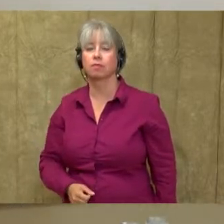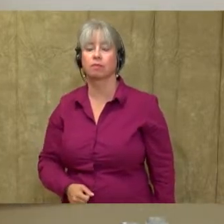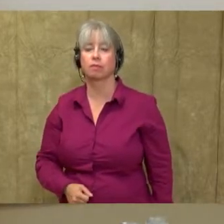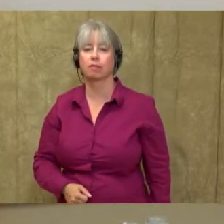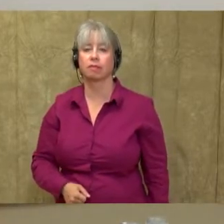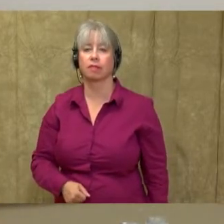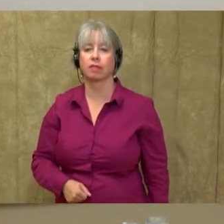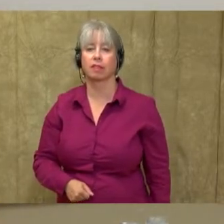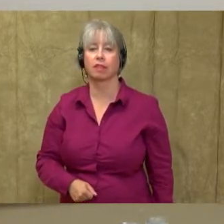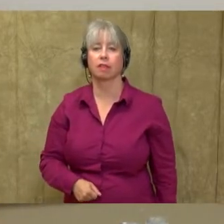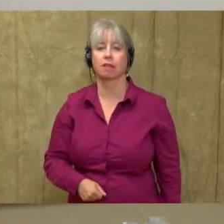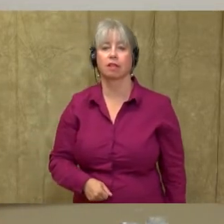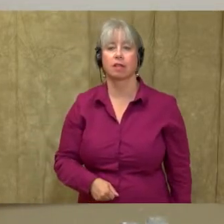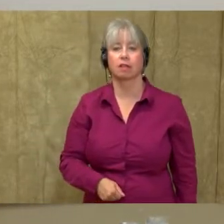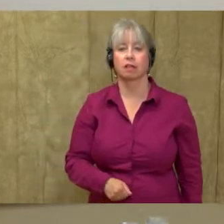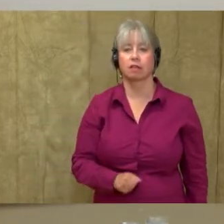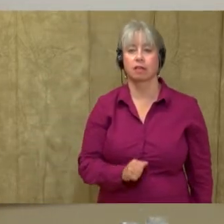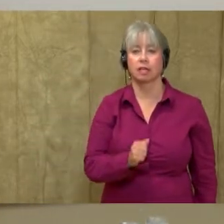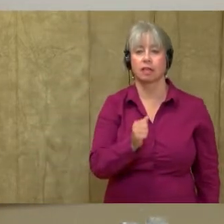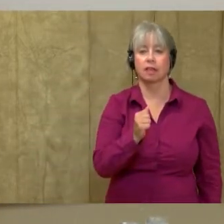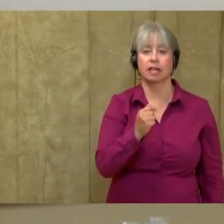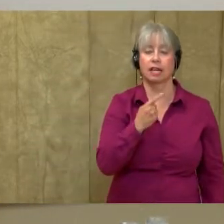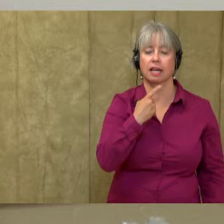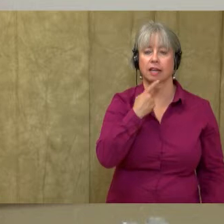there I have a 1/2